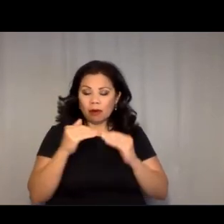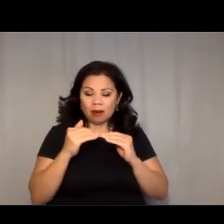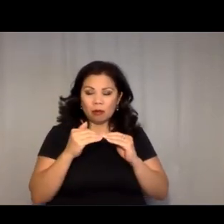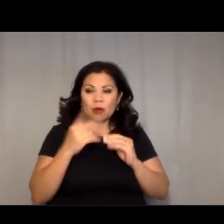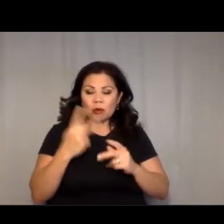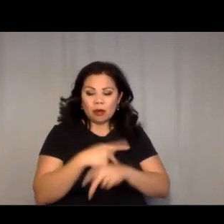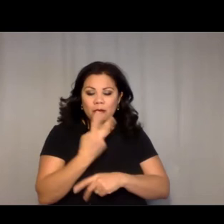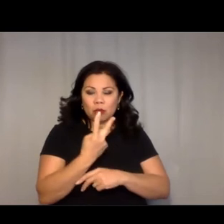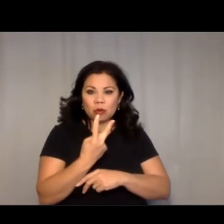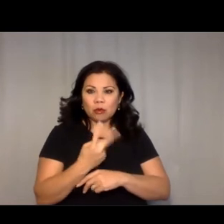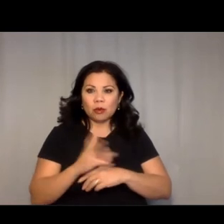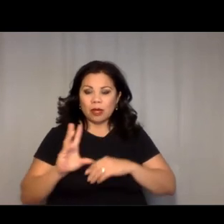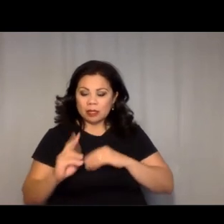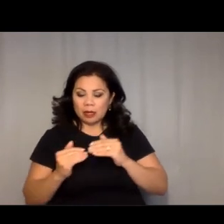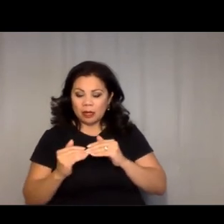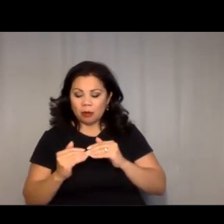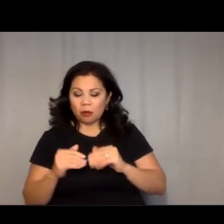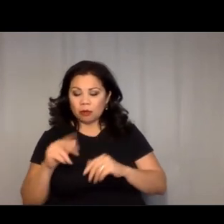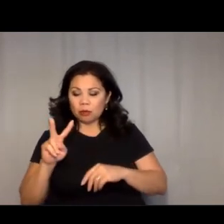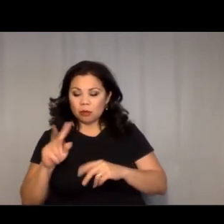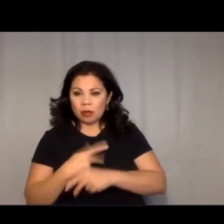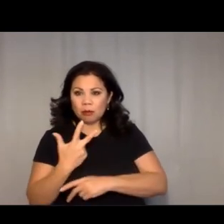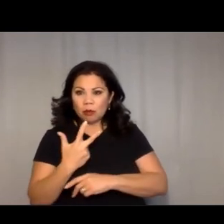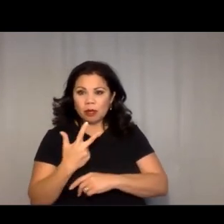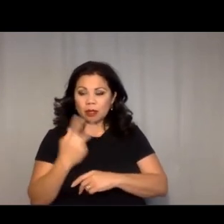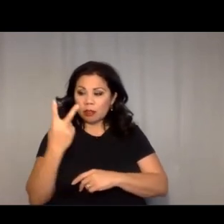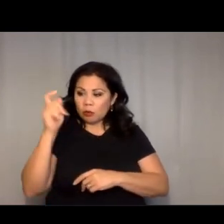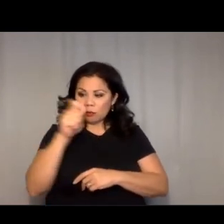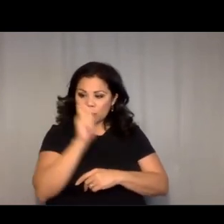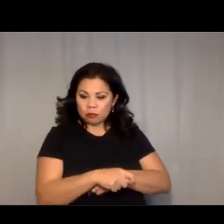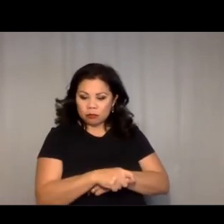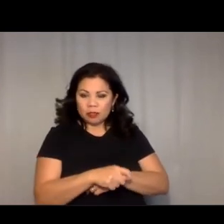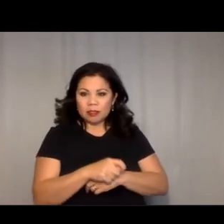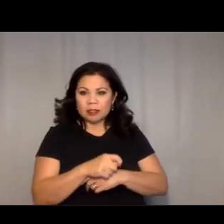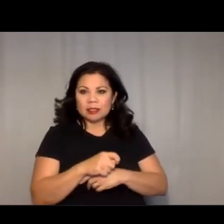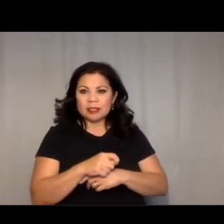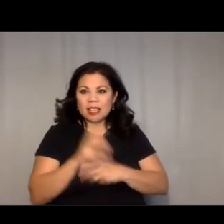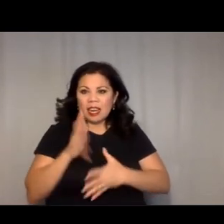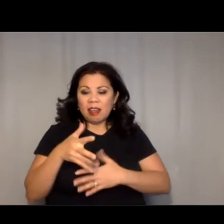2 times 3, look, cancel that 2, cancel that 2, you're left with 2/3.